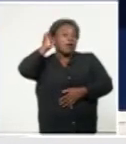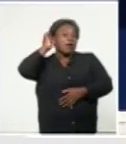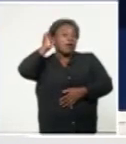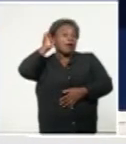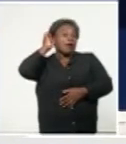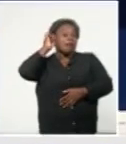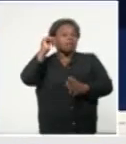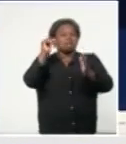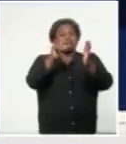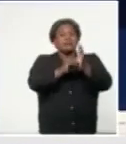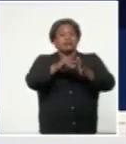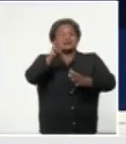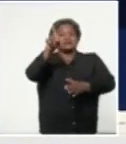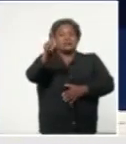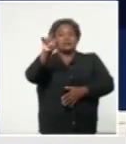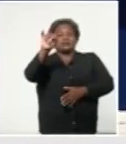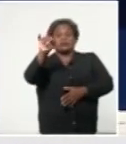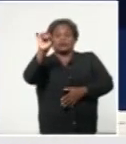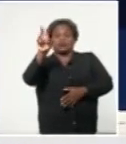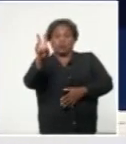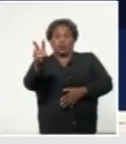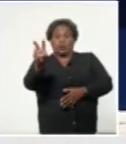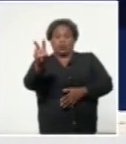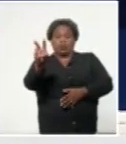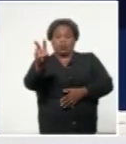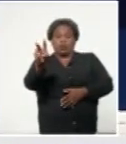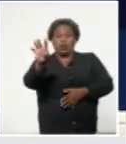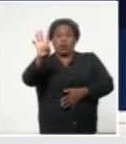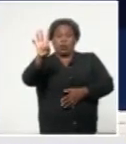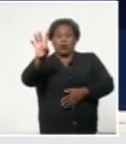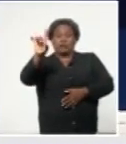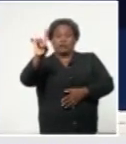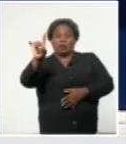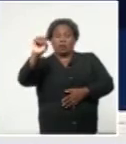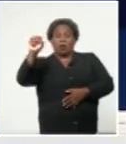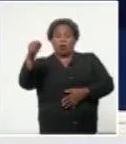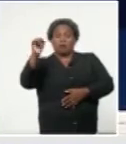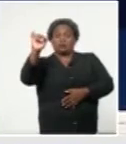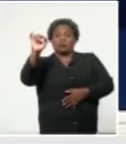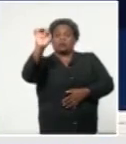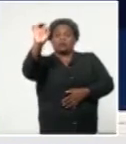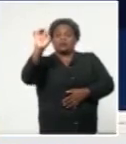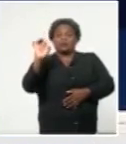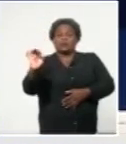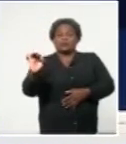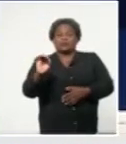1,162 of the female sex, which is 49.6%.